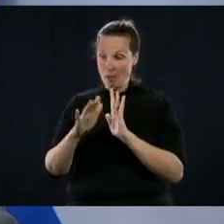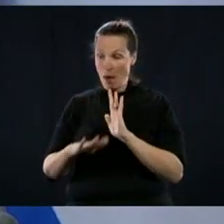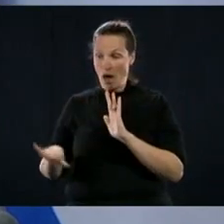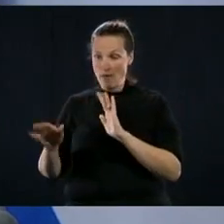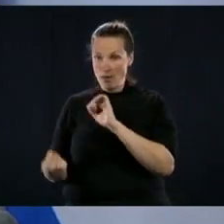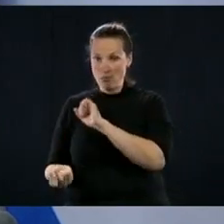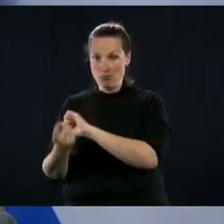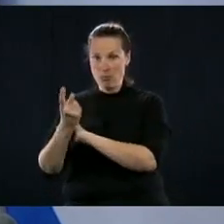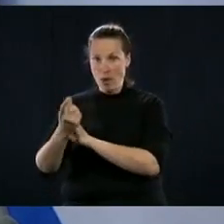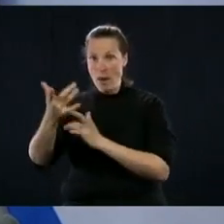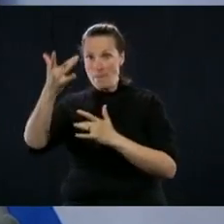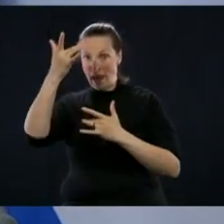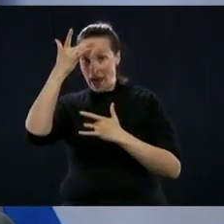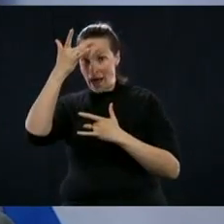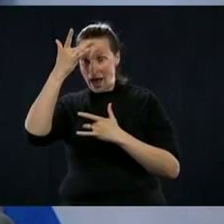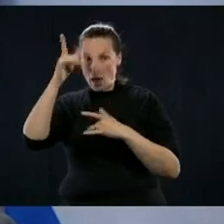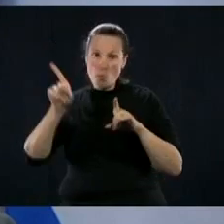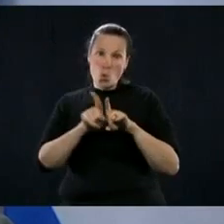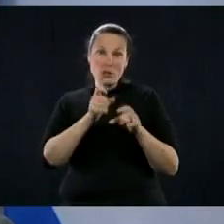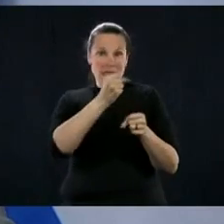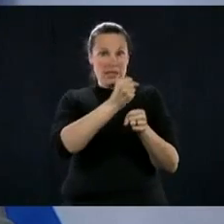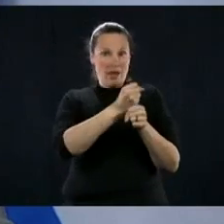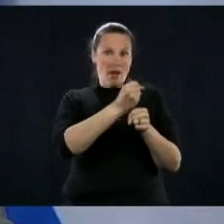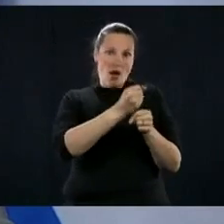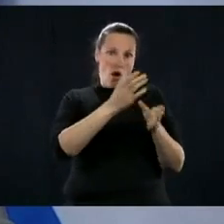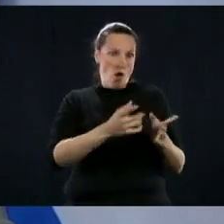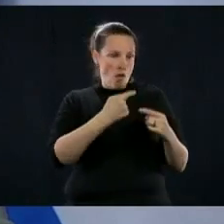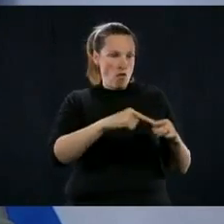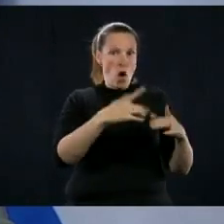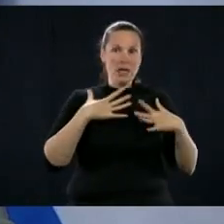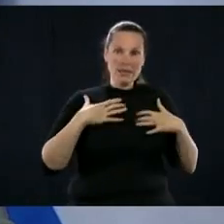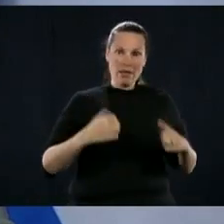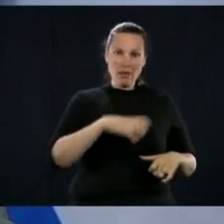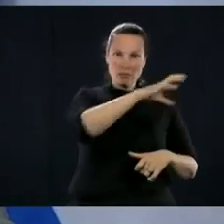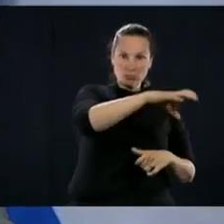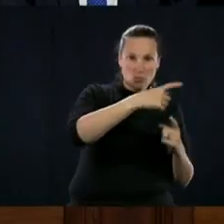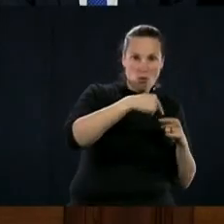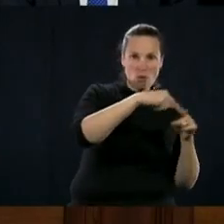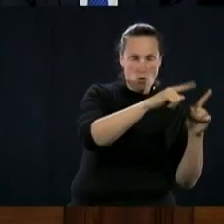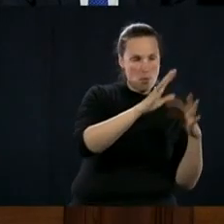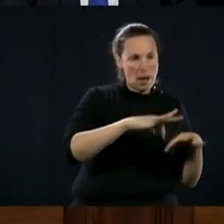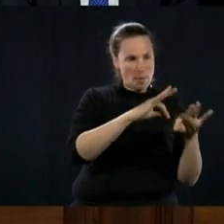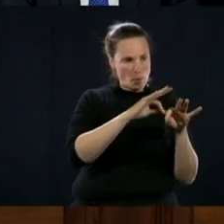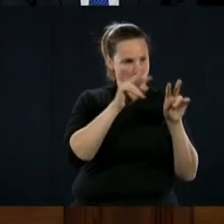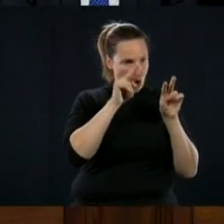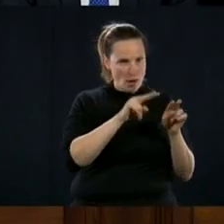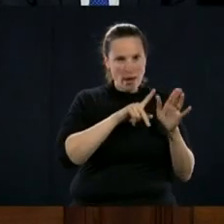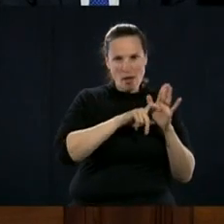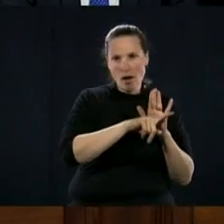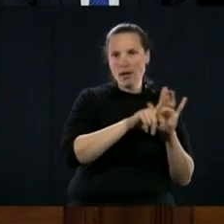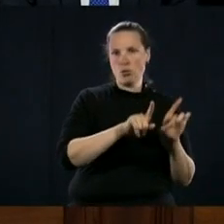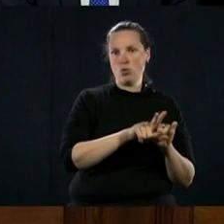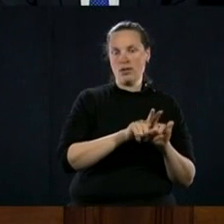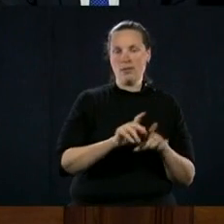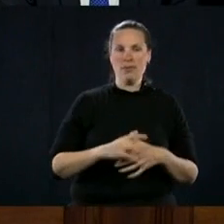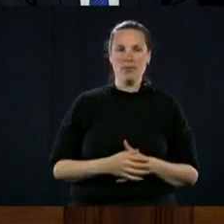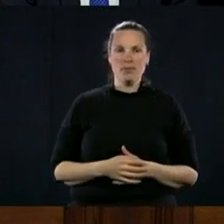possibly if there is a child who is ill, and a healthcare worker who gets ill, we're going to